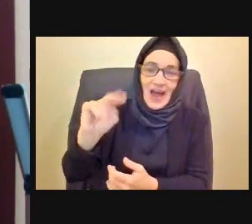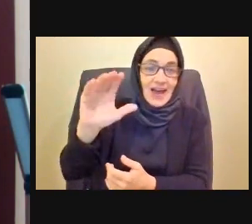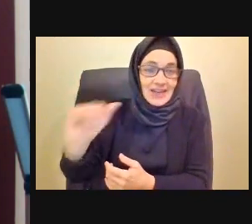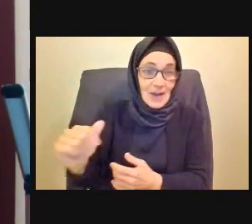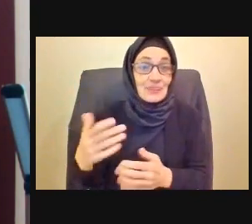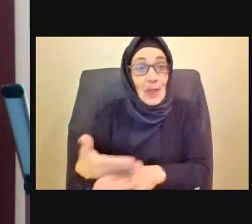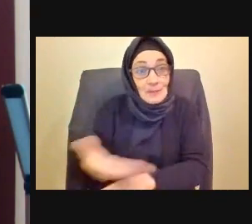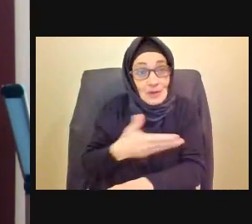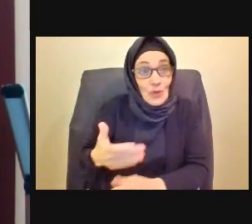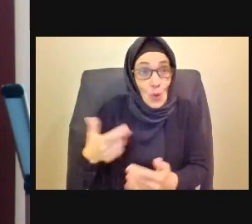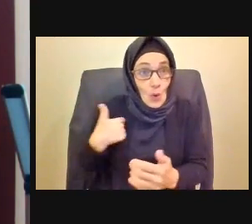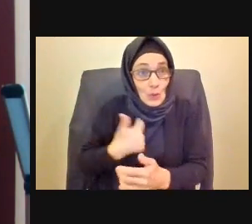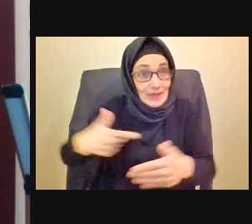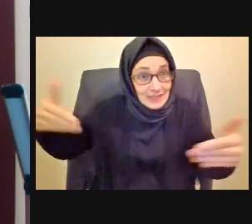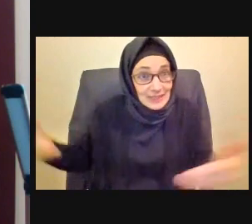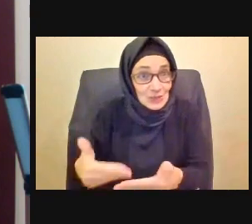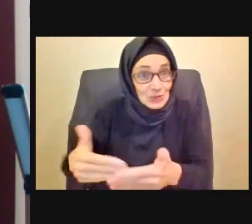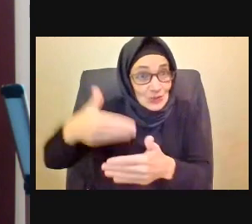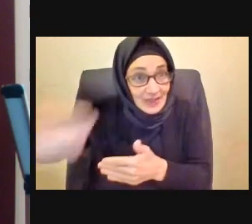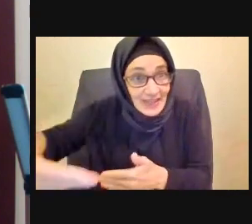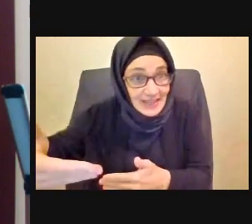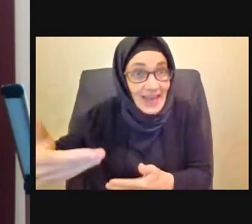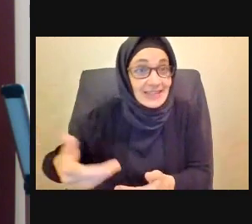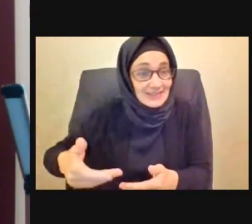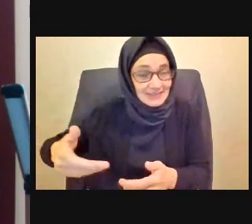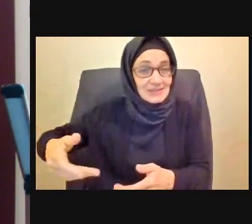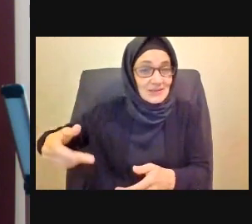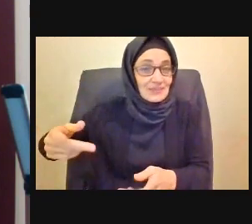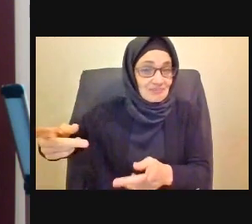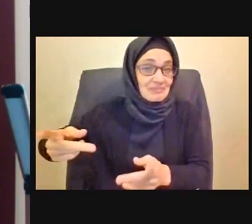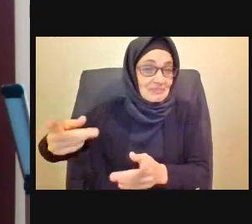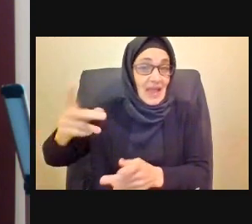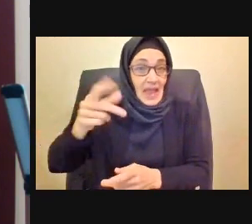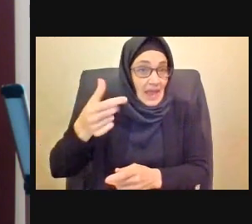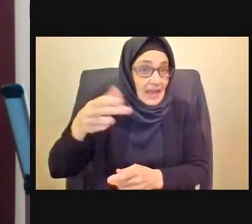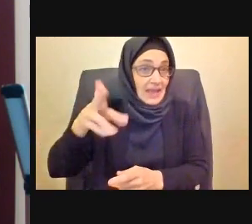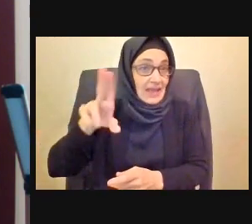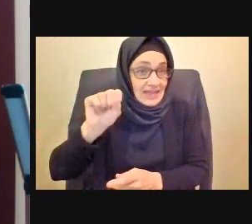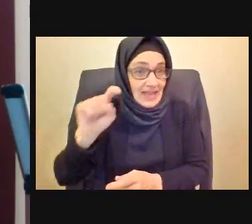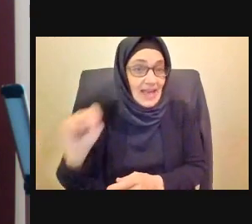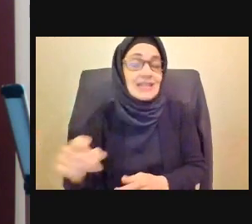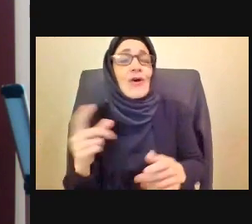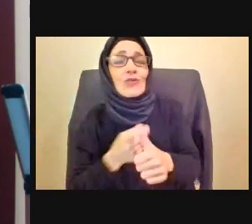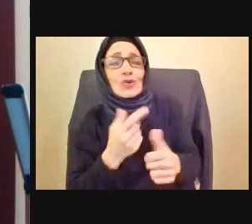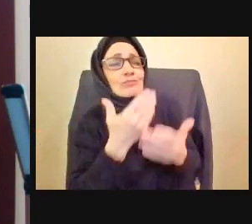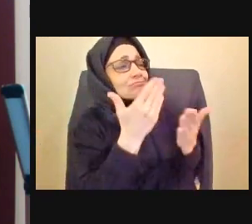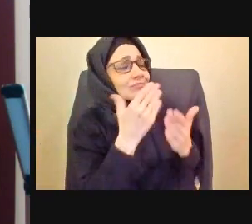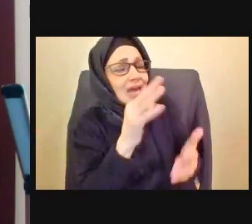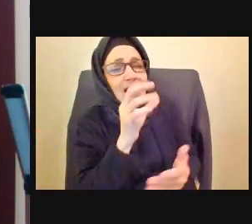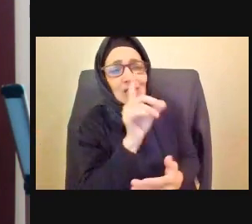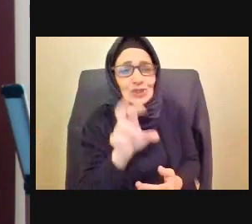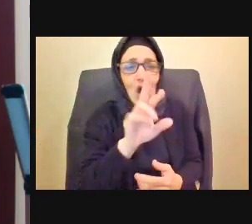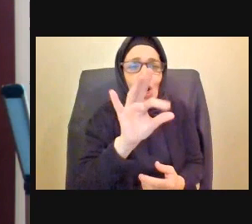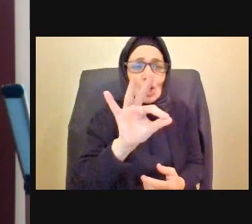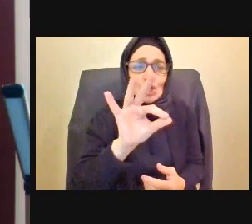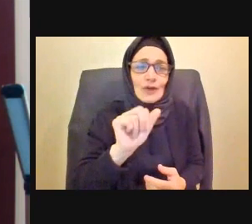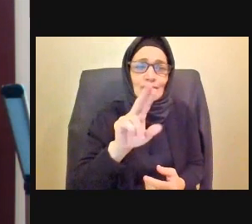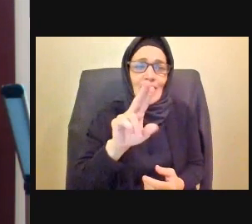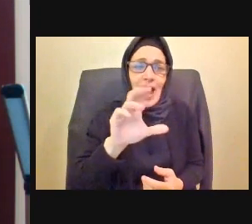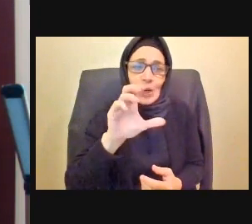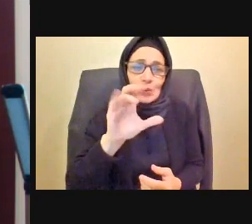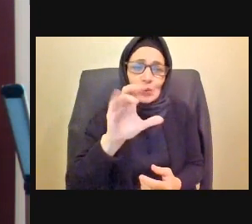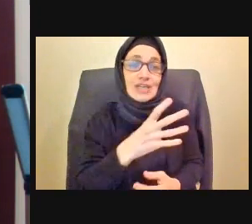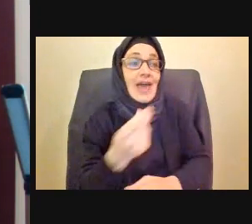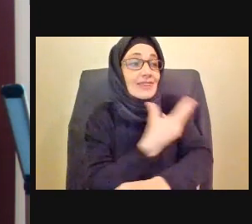next guests, to say thank you to Dr. Fauci and to our vaccine ambassadors for the work you're doing around the country to serve the health needs